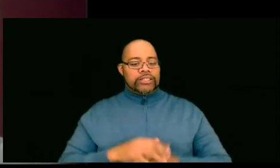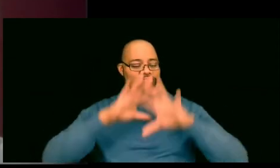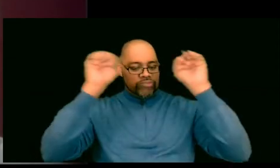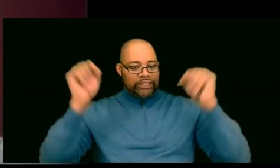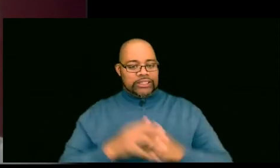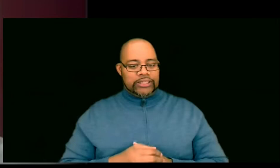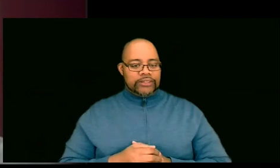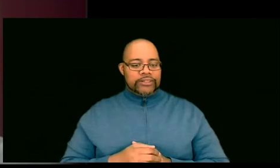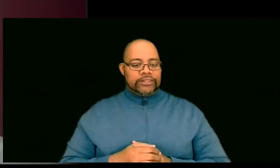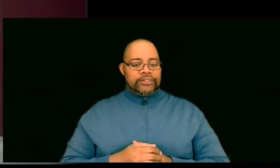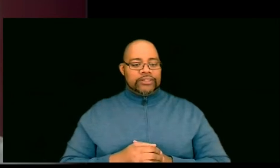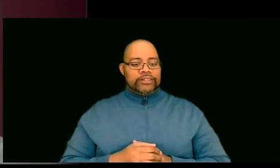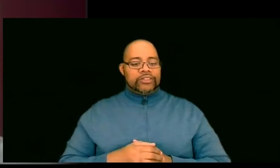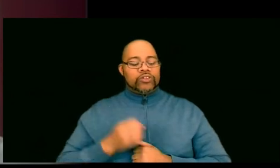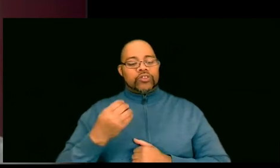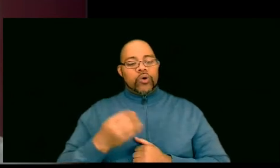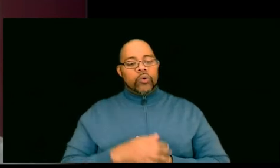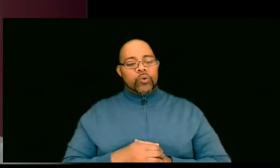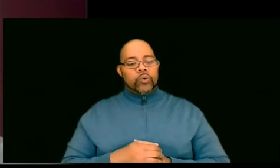Democratic president.